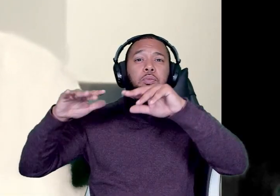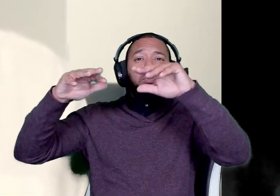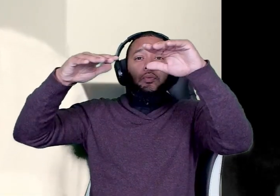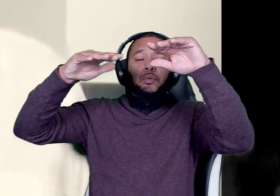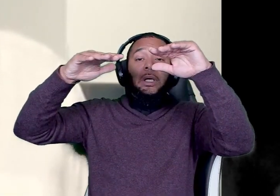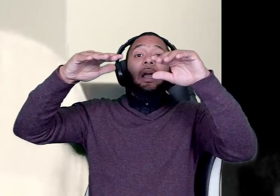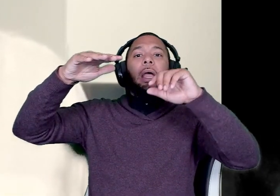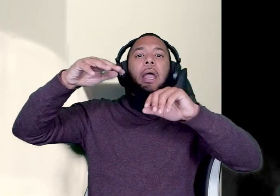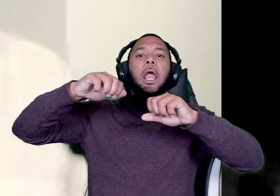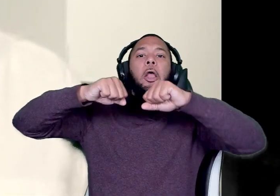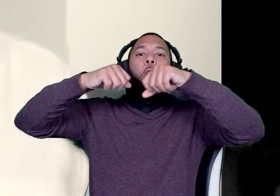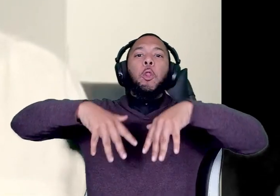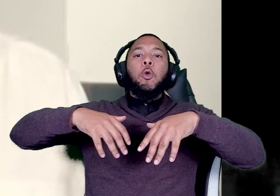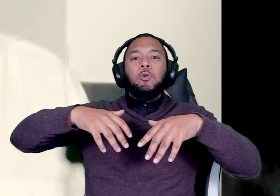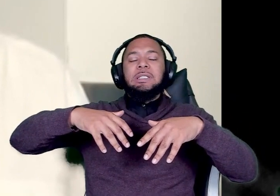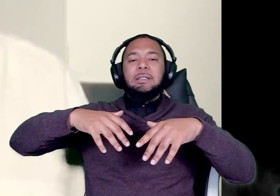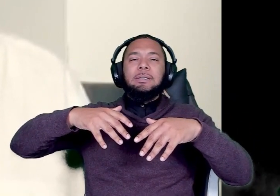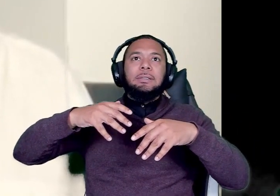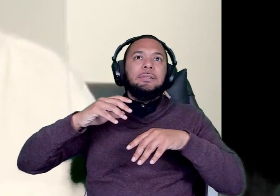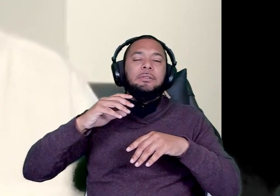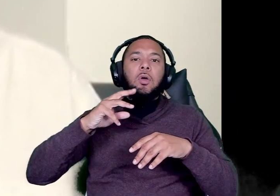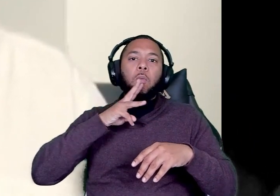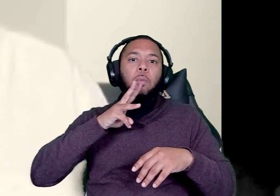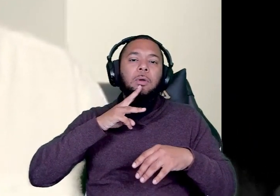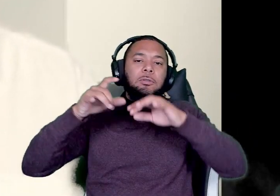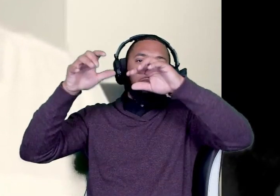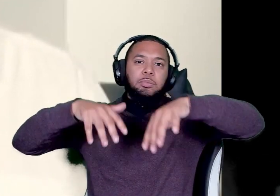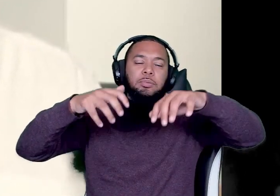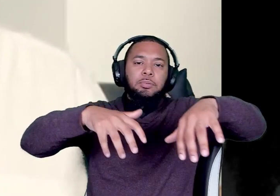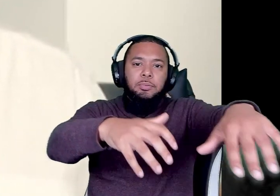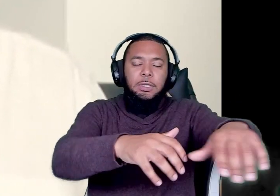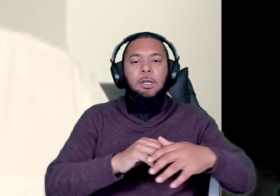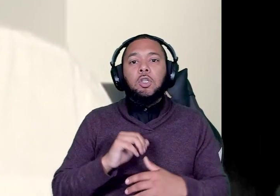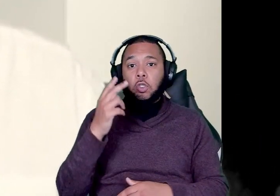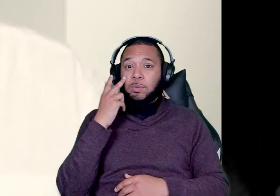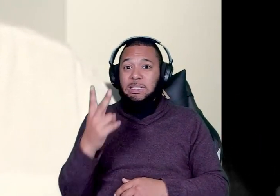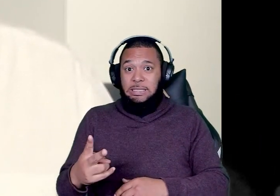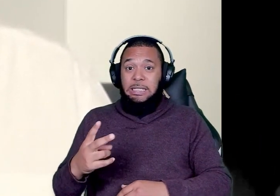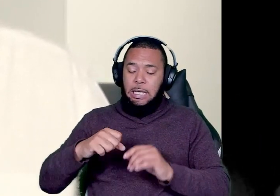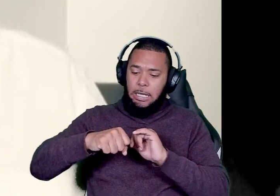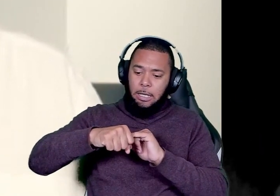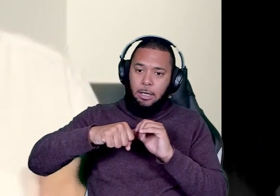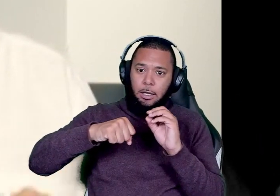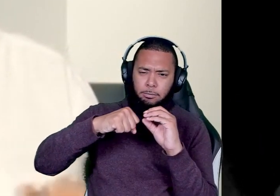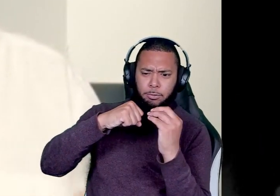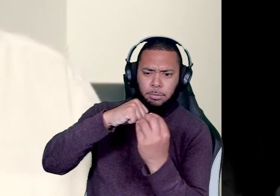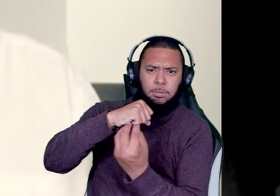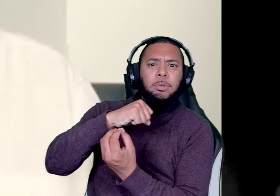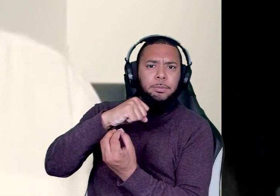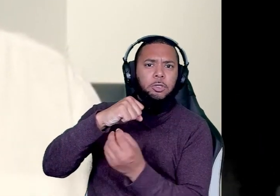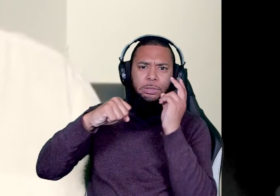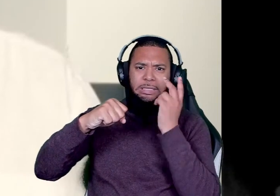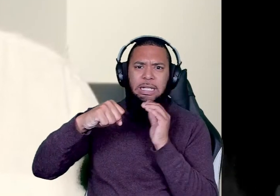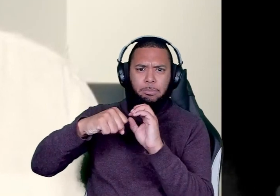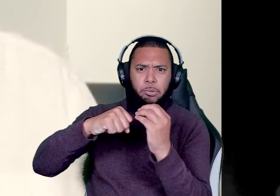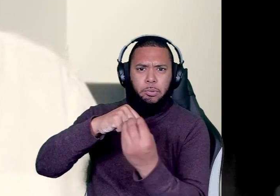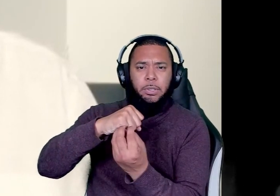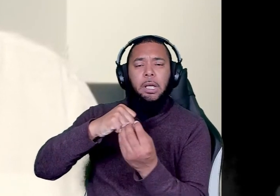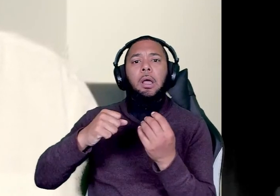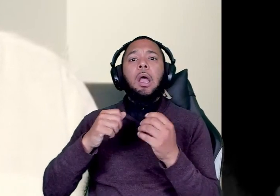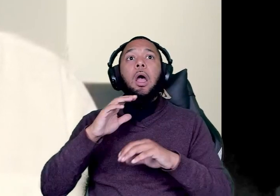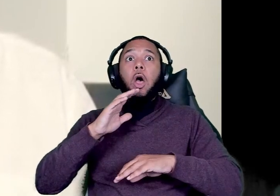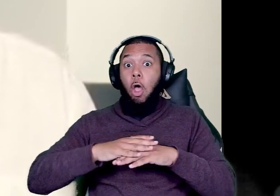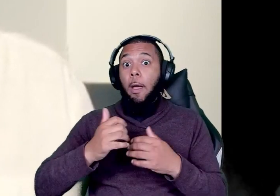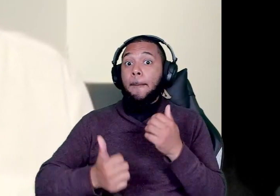rainfall. So you'll see tropical rainforests along the equator and on almost every major